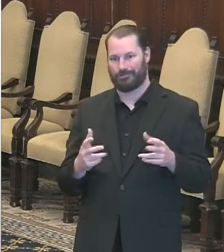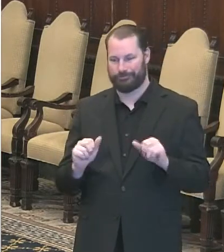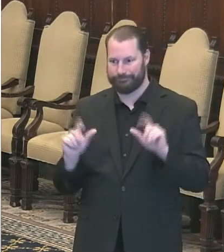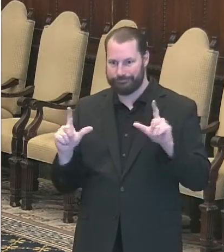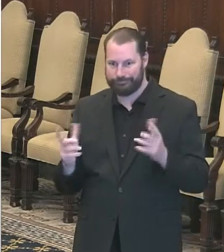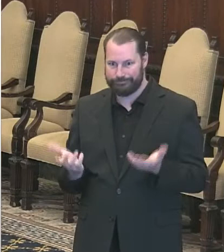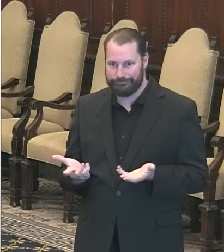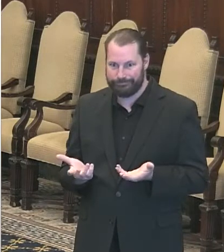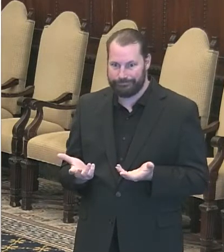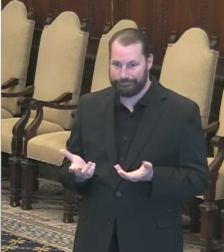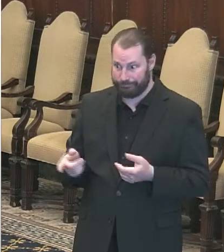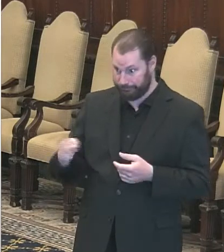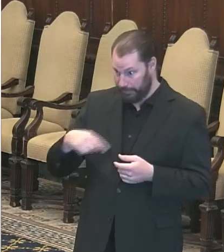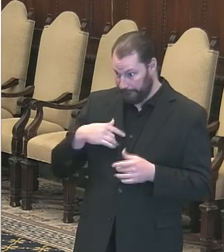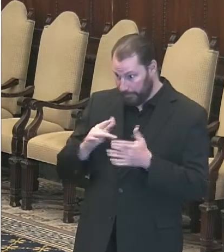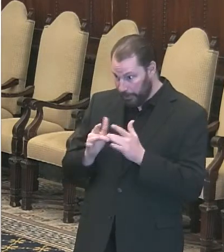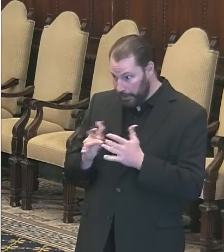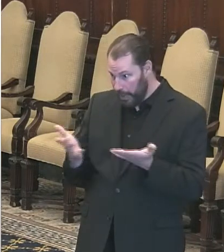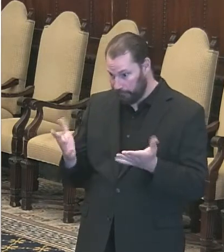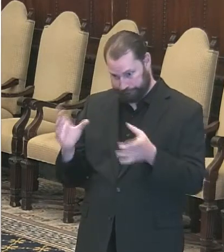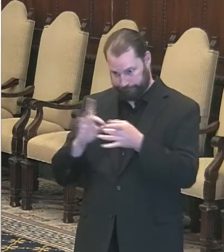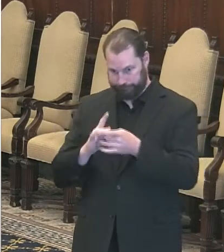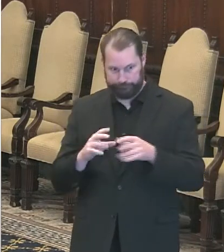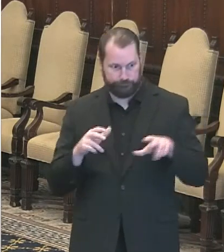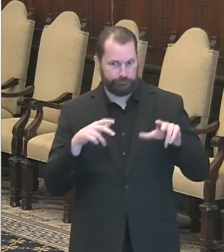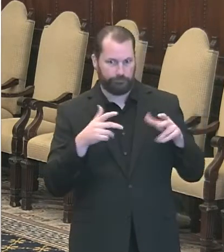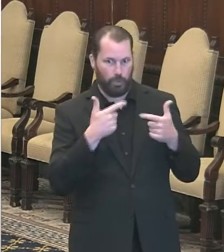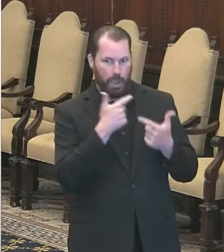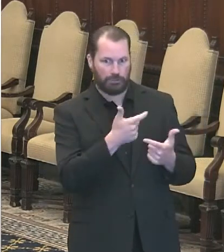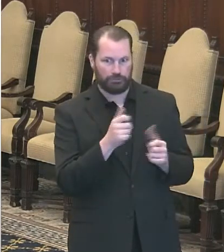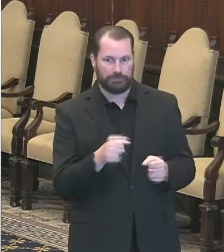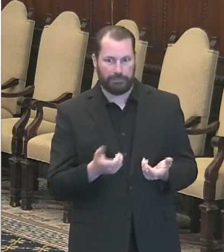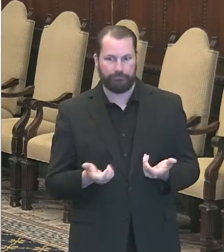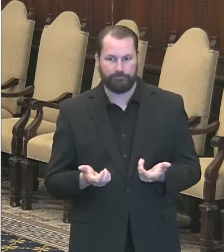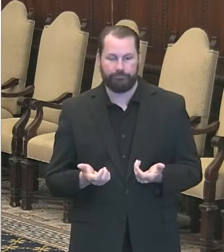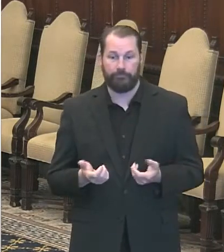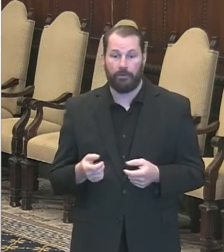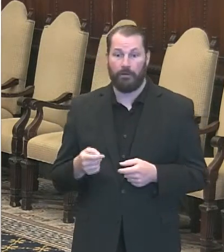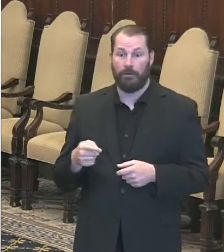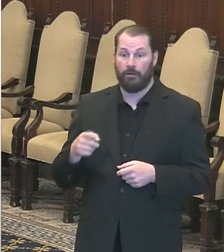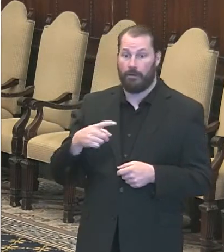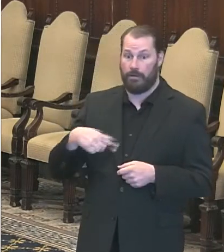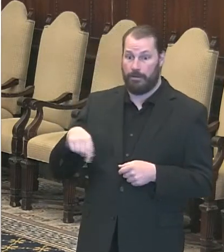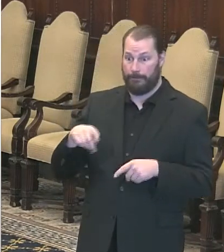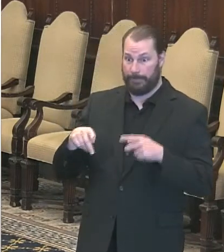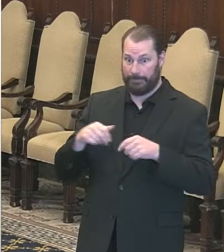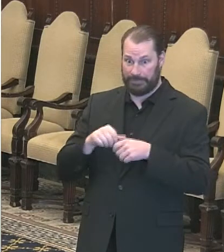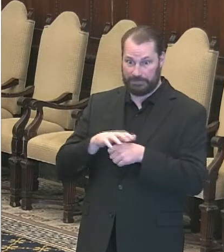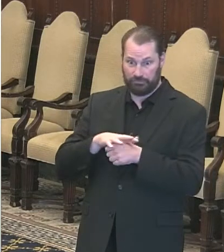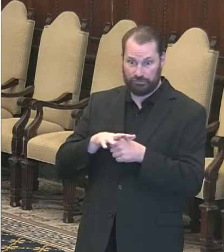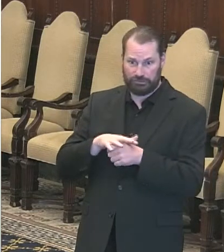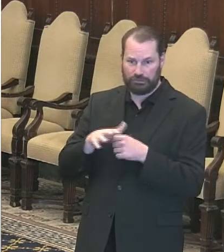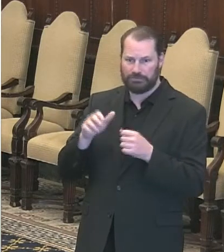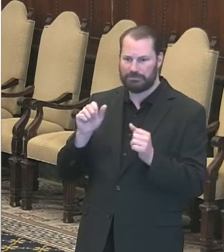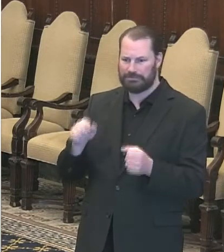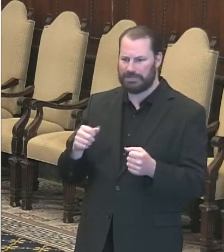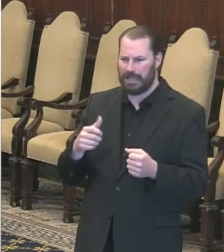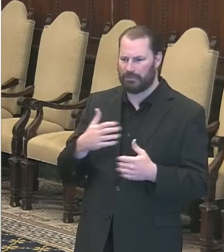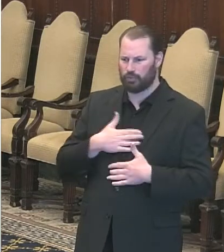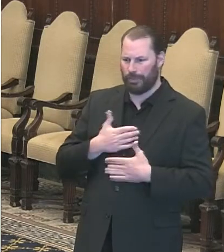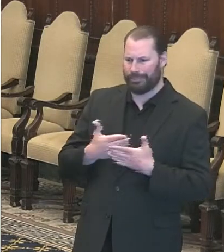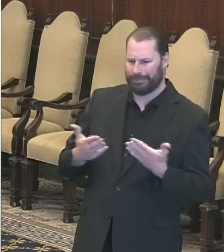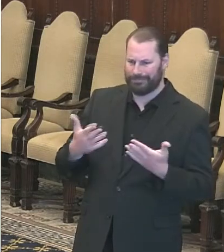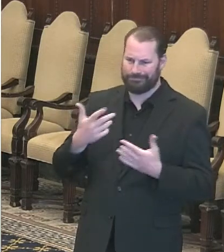internet connection. And of course, then the folks who are in this region can enjoy things on NBC 10. So we are going to work with our